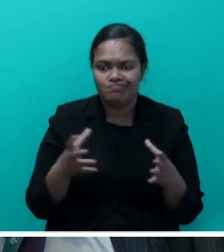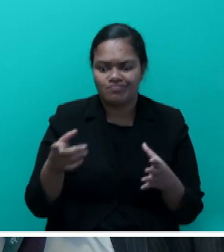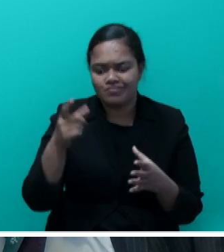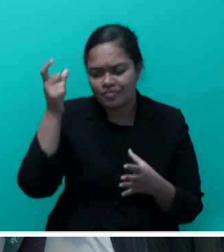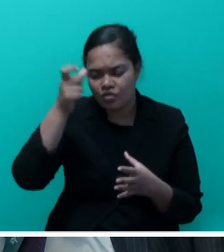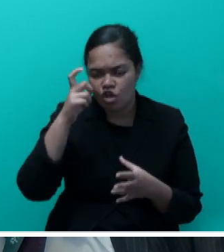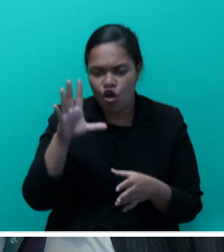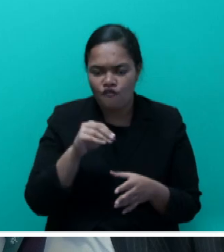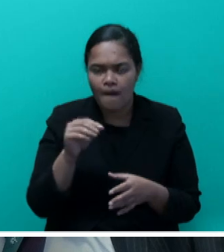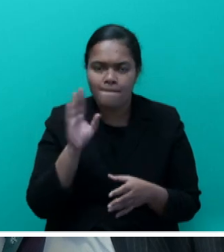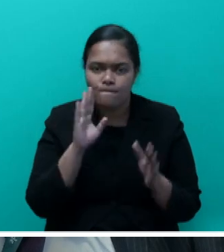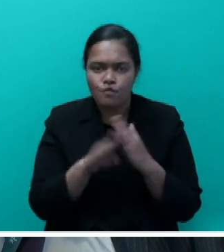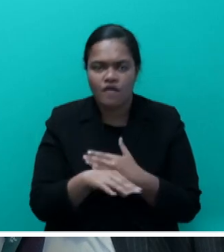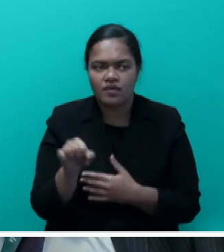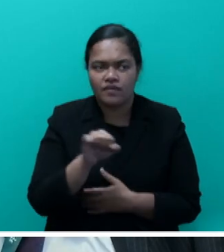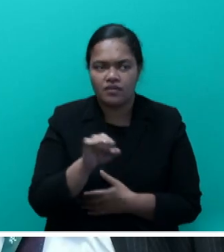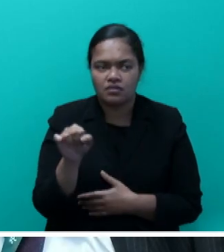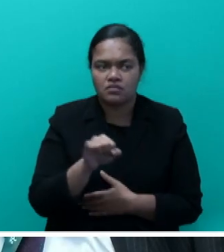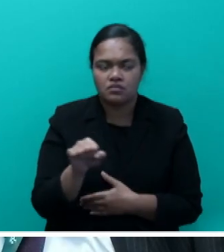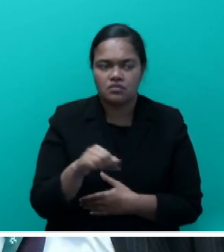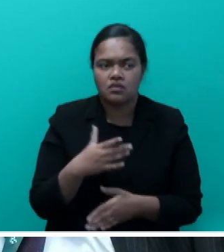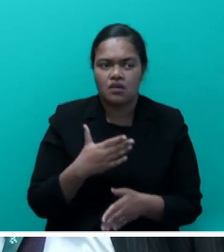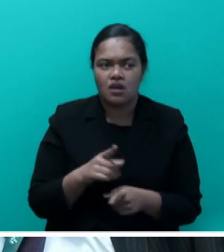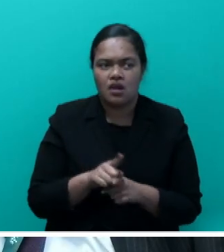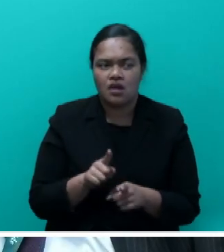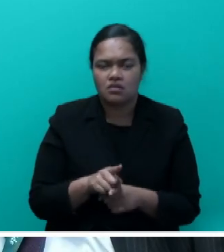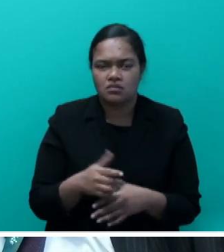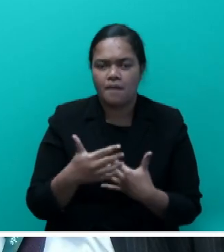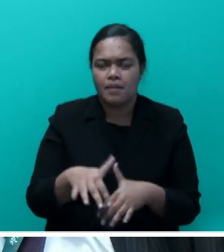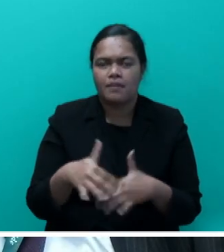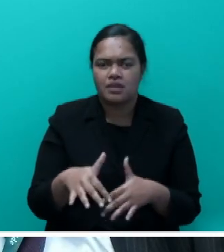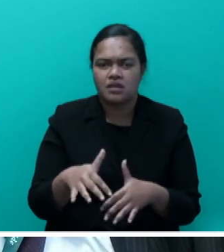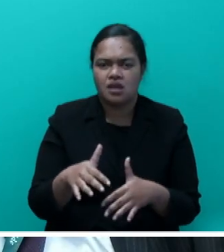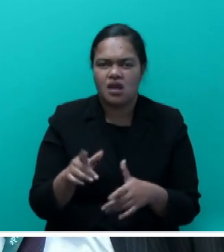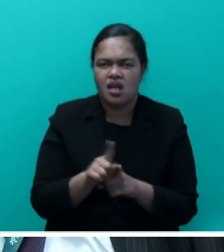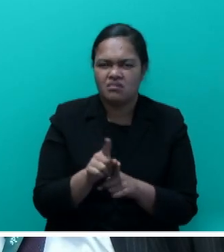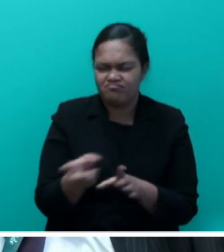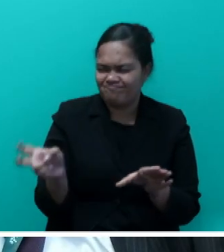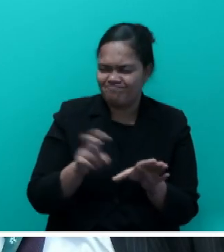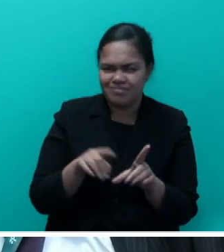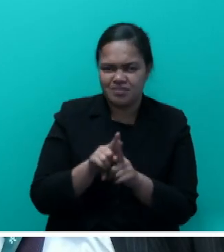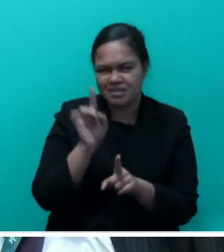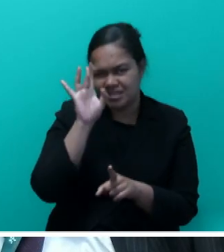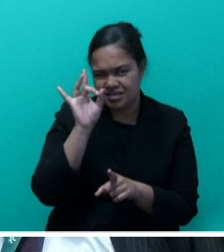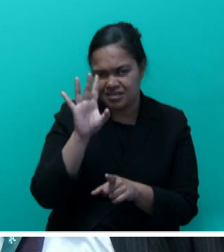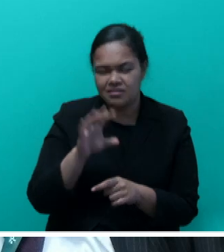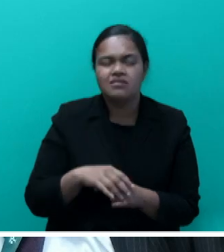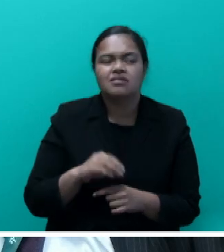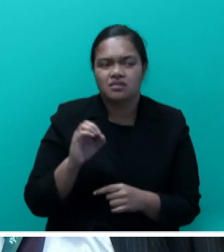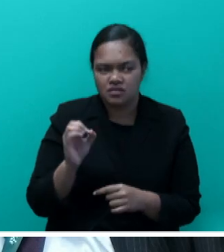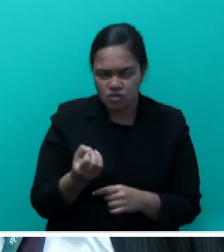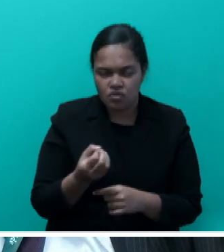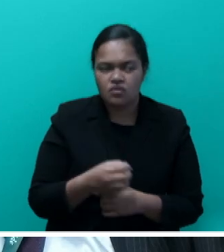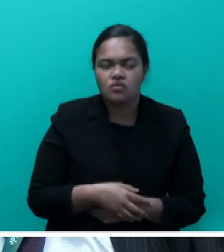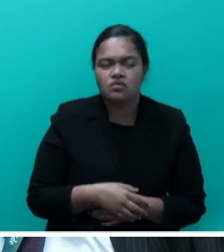vehicles unlawfully operating as public service vehicles. The proliferation of